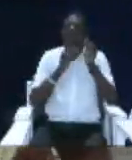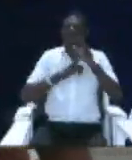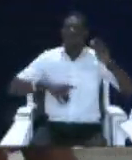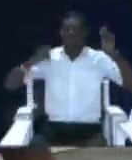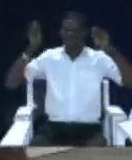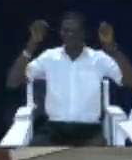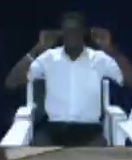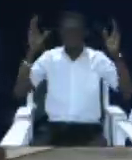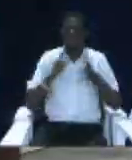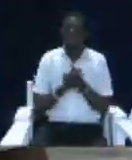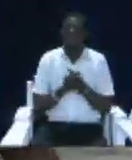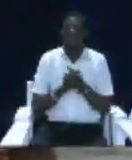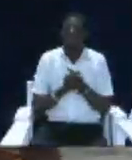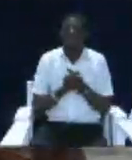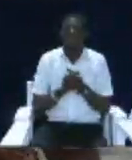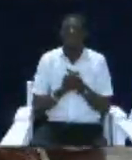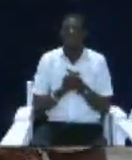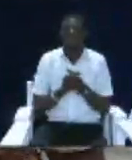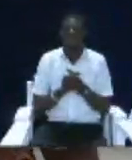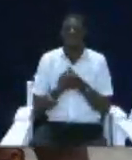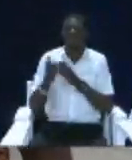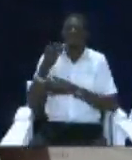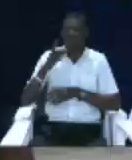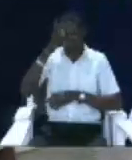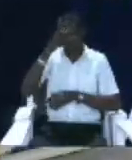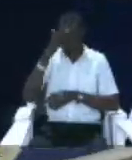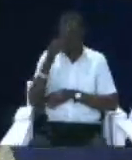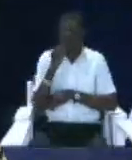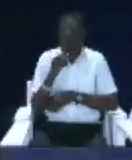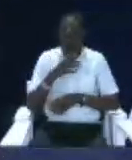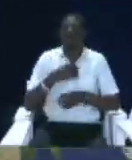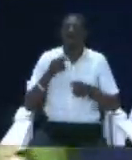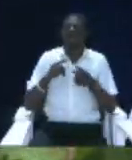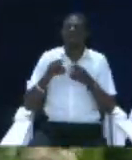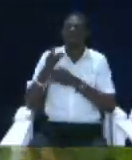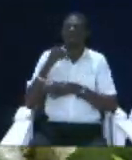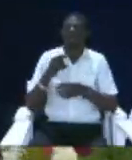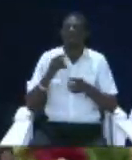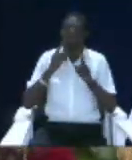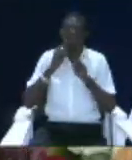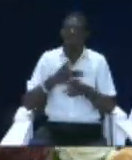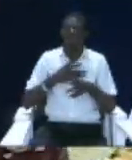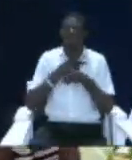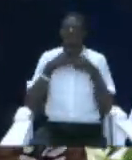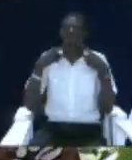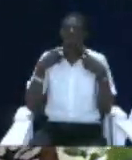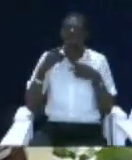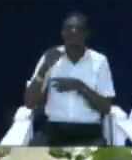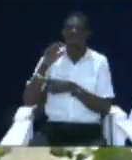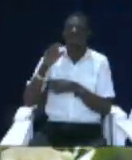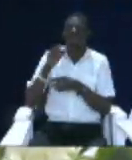Hallelujah. Hallelujah. I thank the God of Daddy Adeboye. And I thank the God of my pastor, Pastor